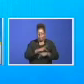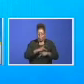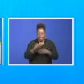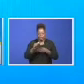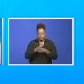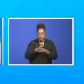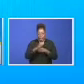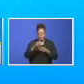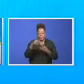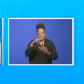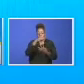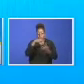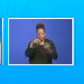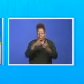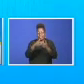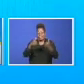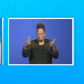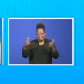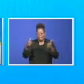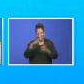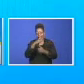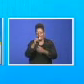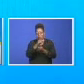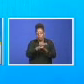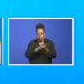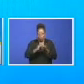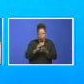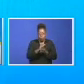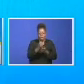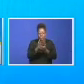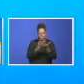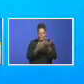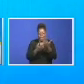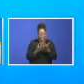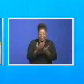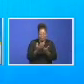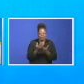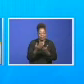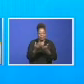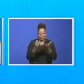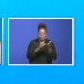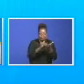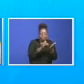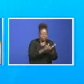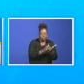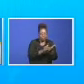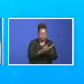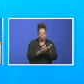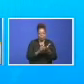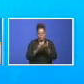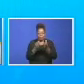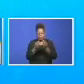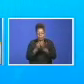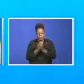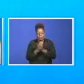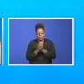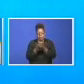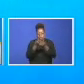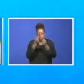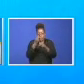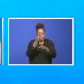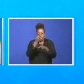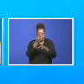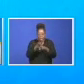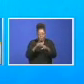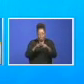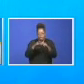distancing, and please wash your hands frequently. We have worked so hard to keep our numbers down,